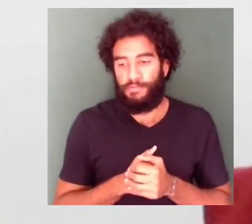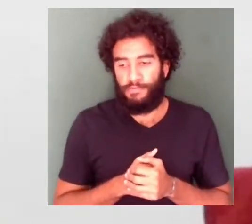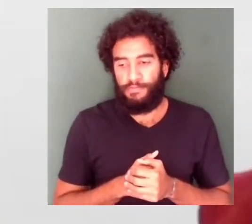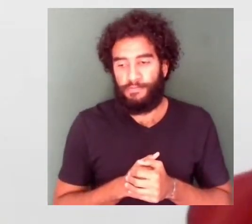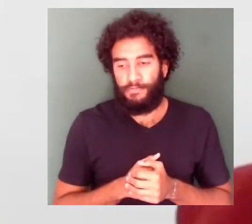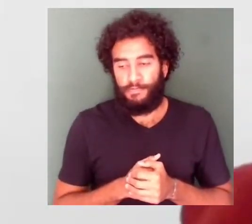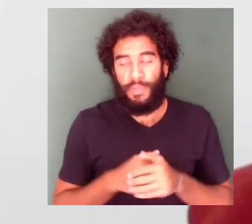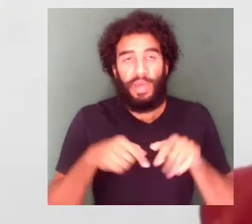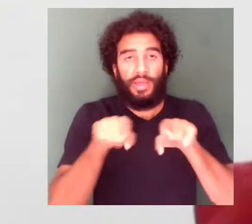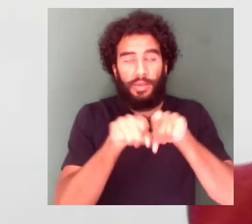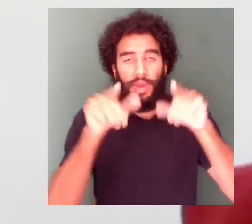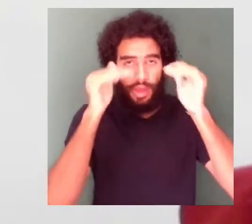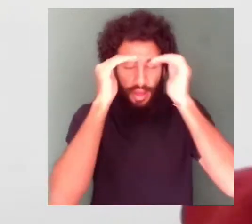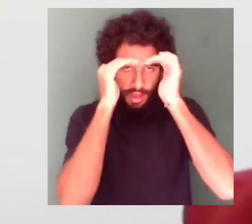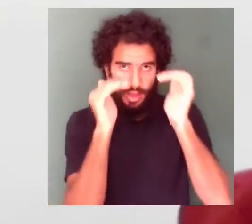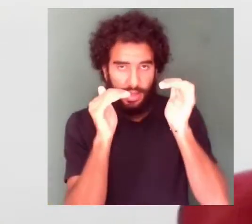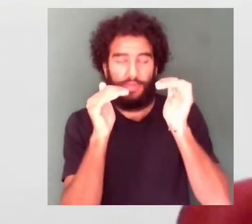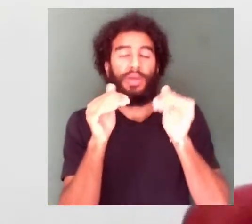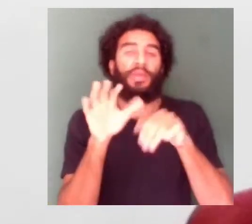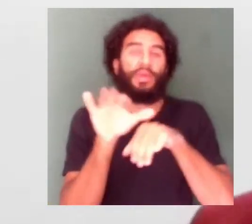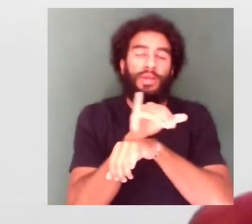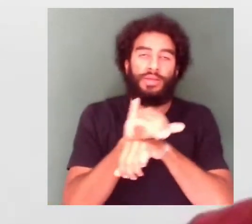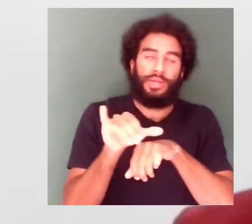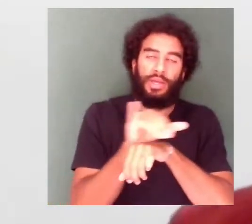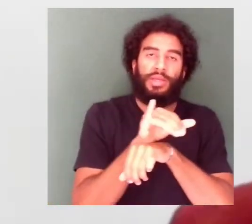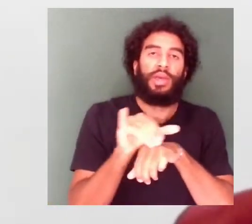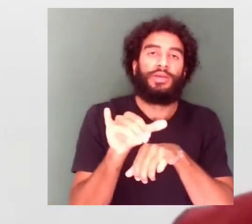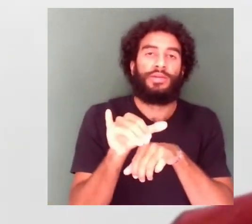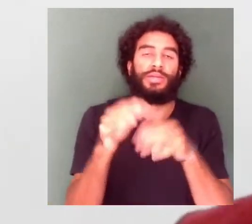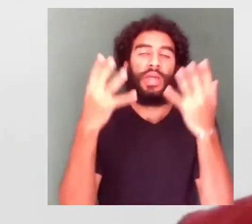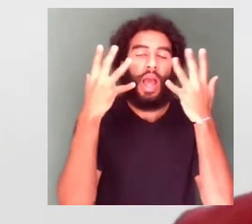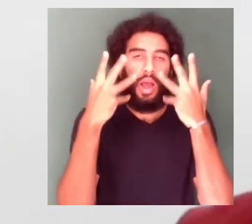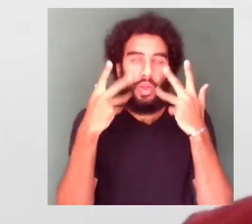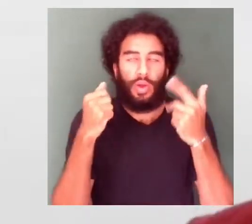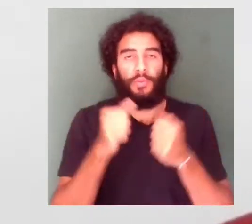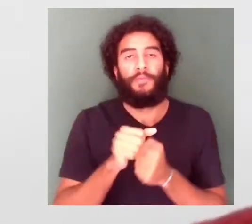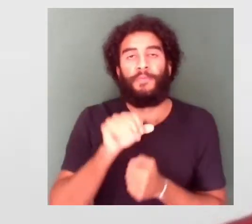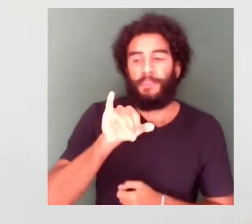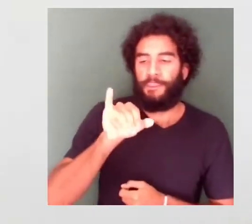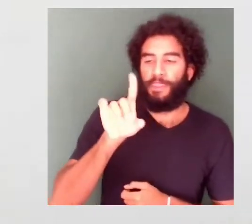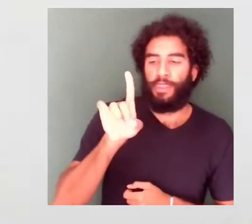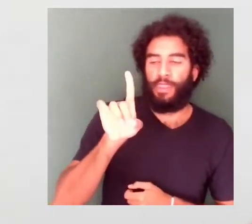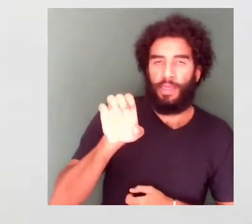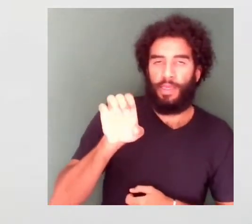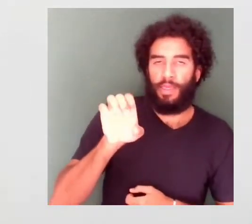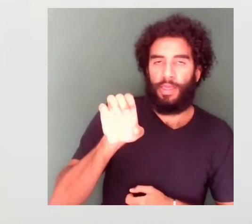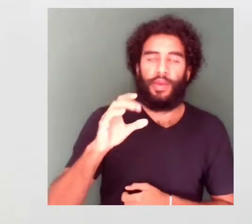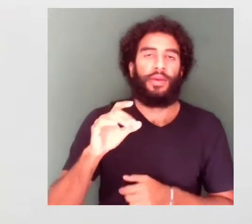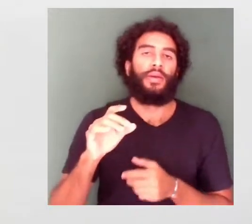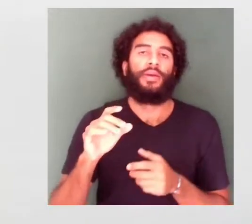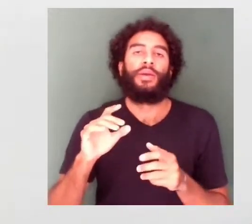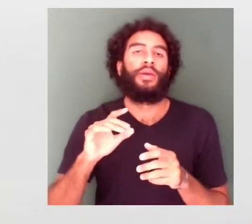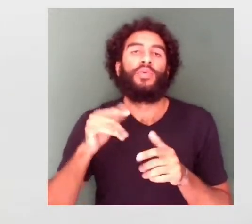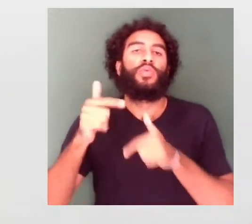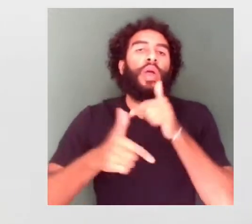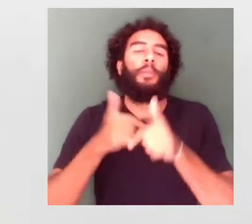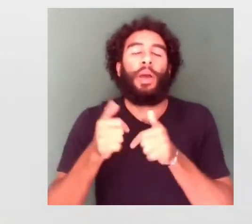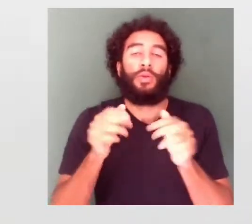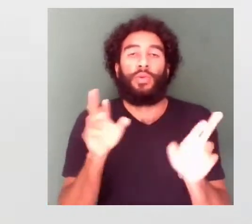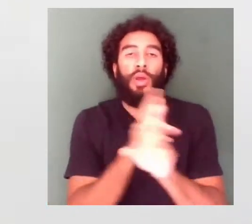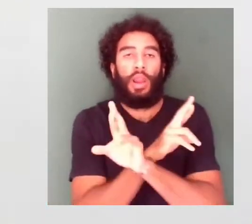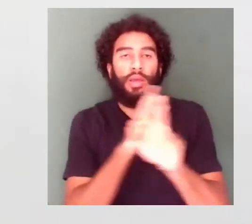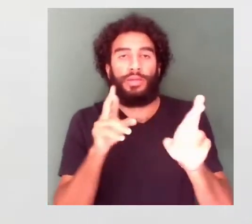healthy food to the population and food that respects natural resources.